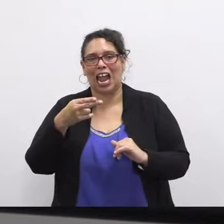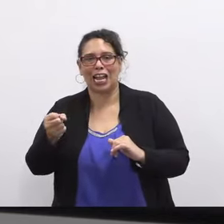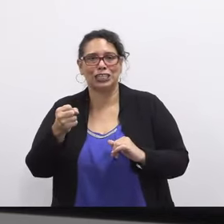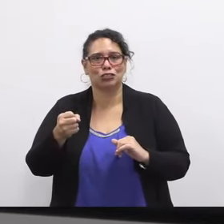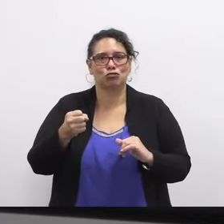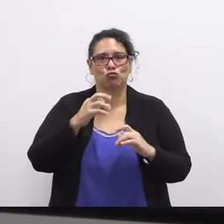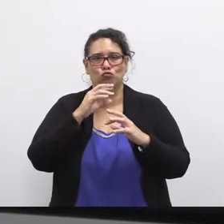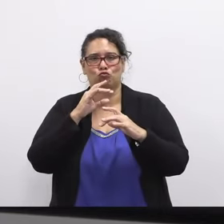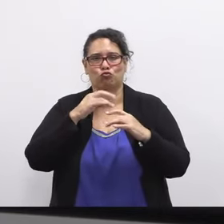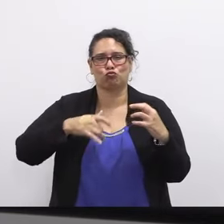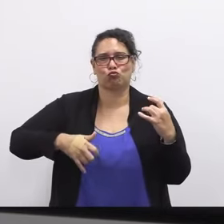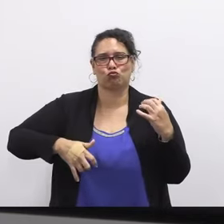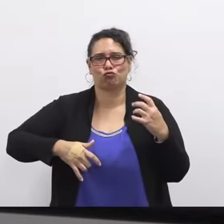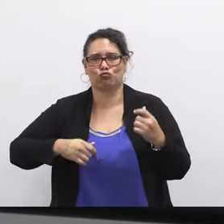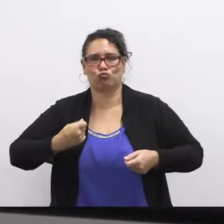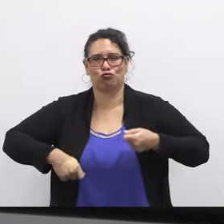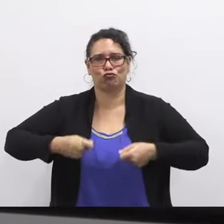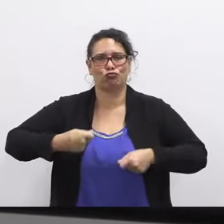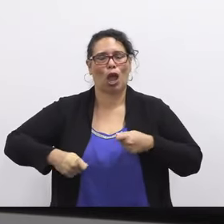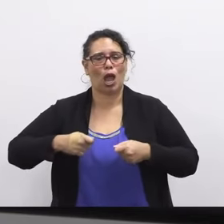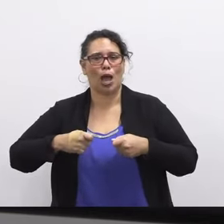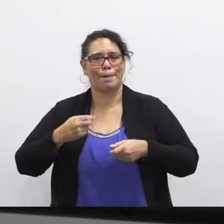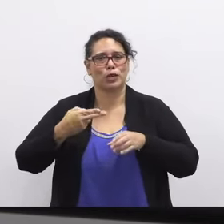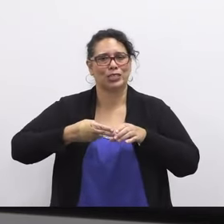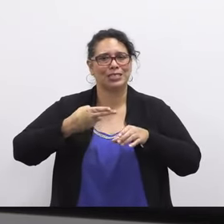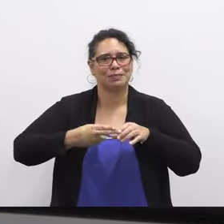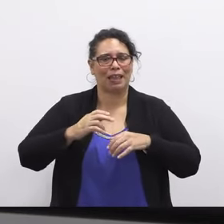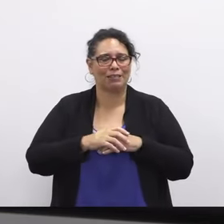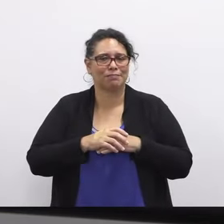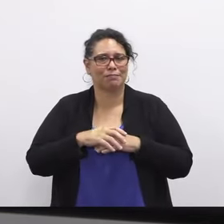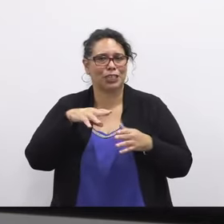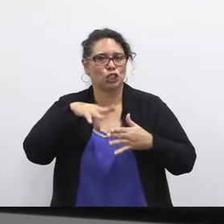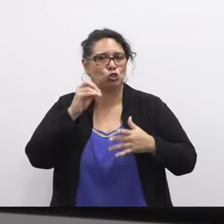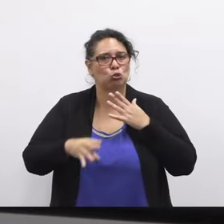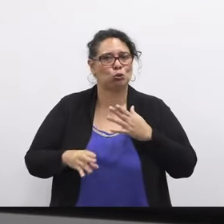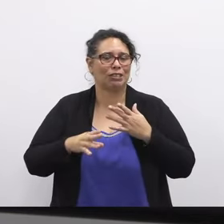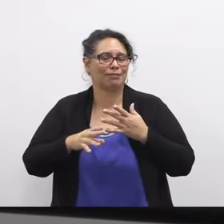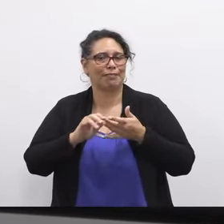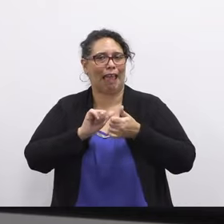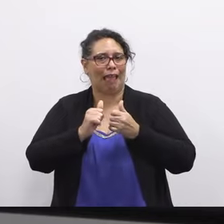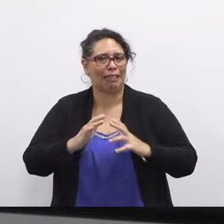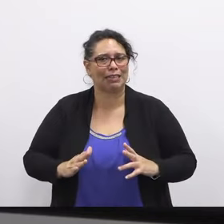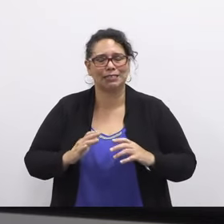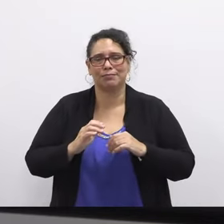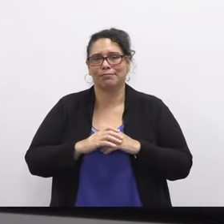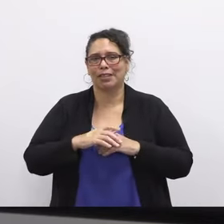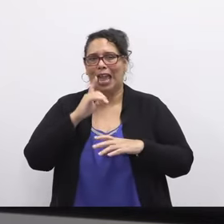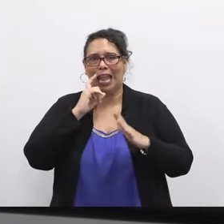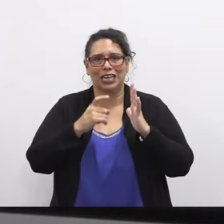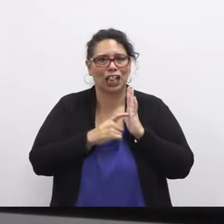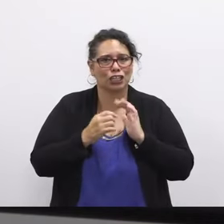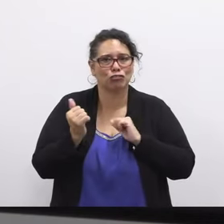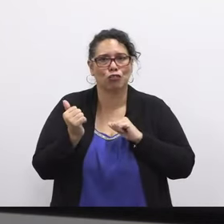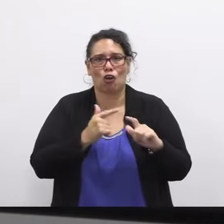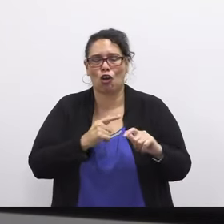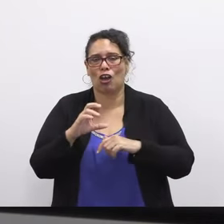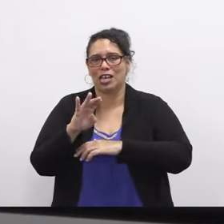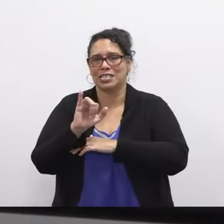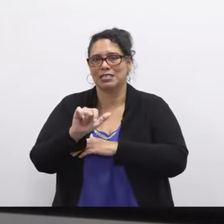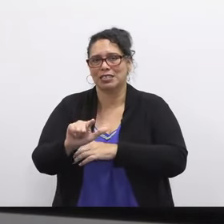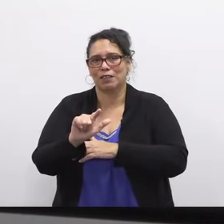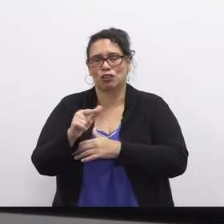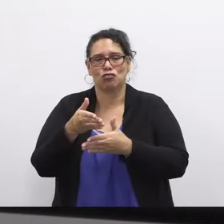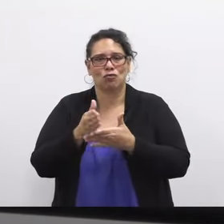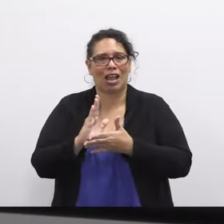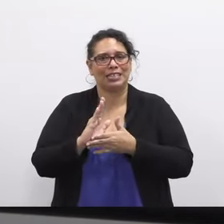of our athletes. But most importantly, acknowledge all of our civil rights activists, especially Dr. Martin